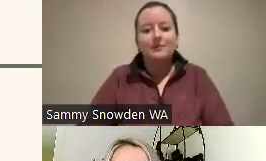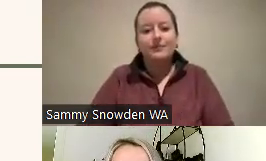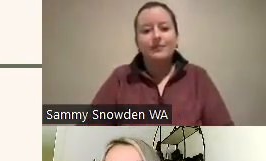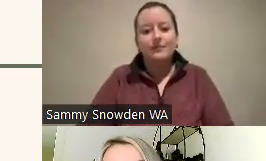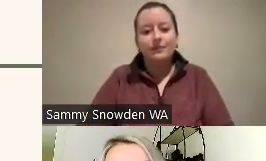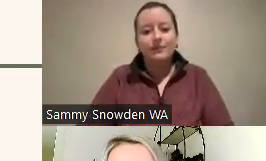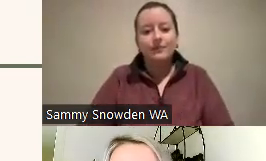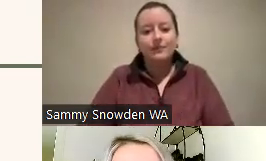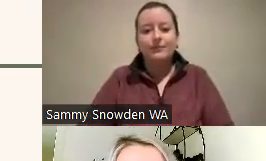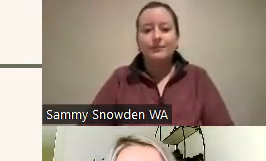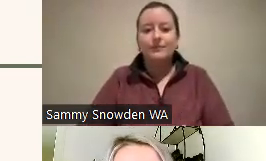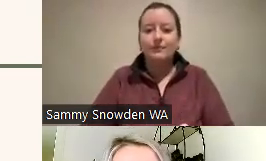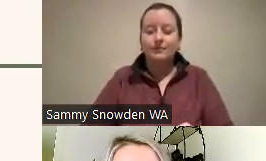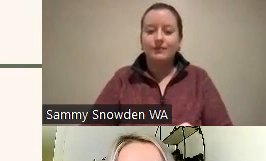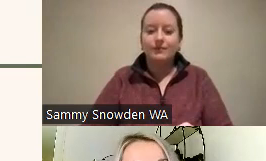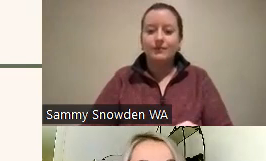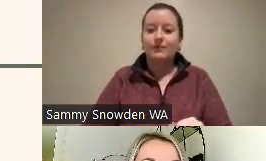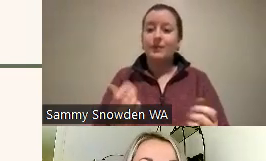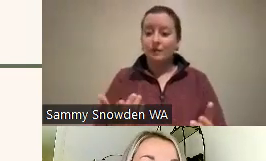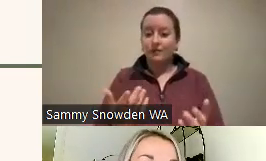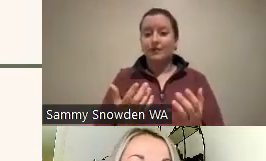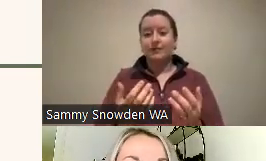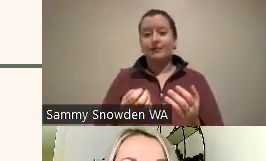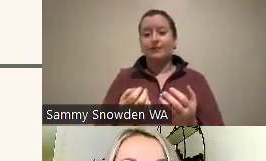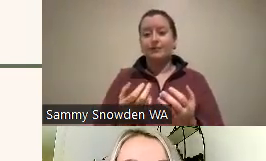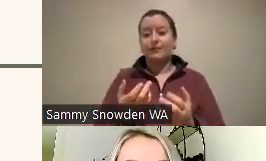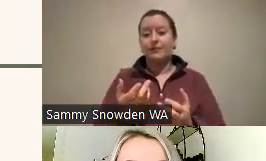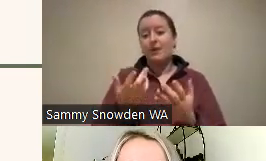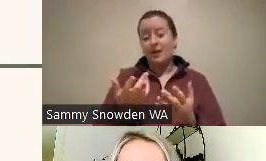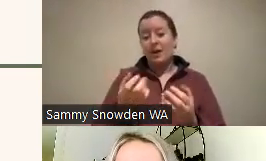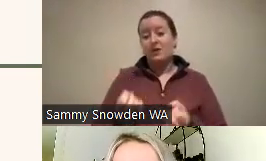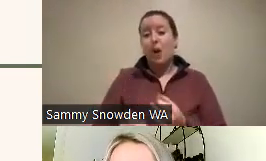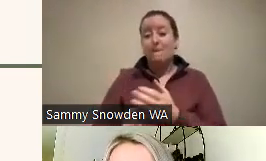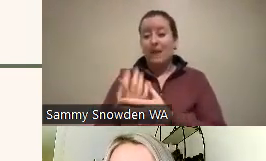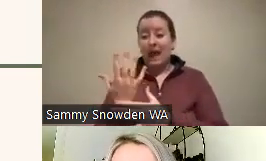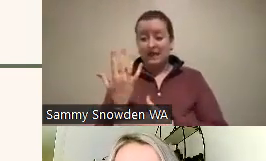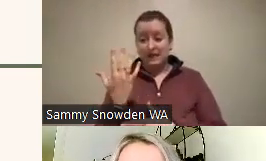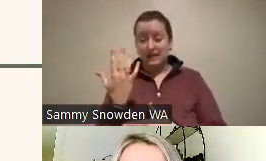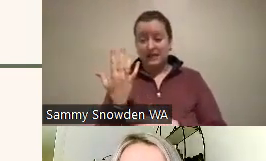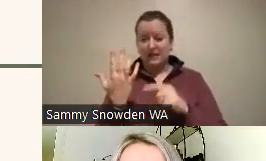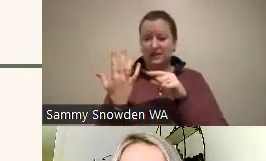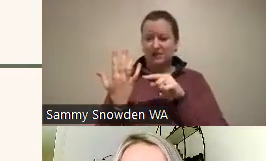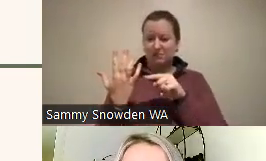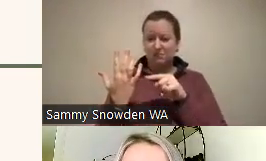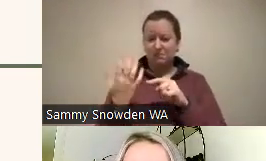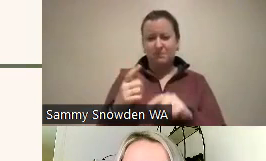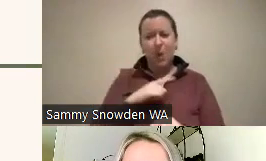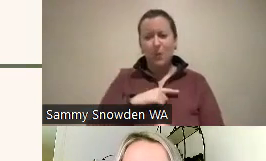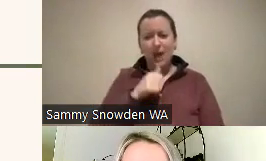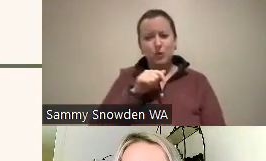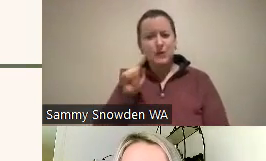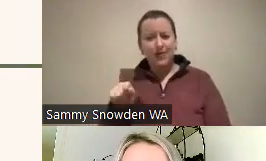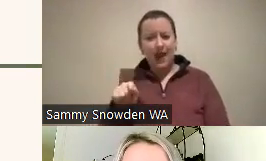beauty of this is, because it's plant-based, there's little saturated fat, it's high in fiber, and it's very easy for the body